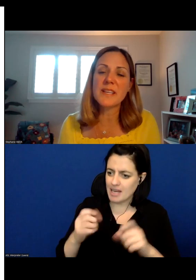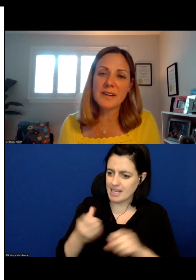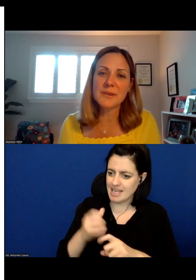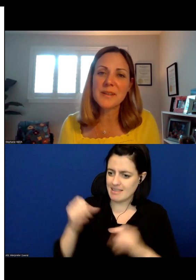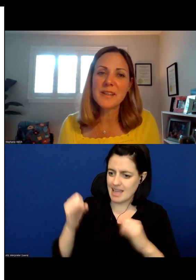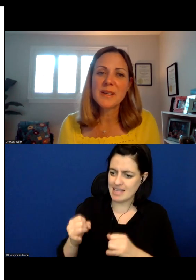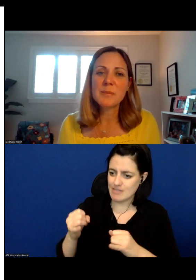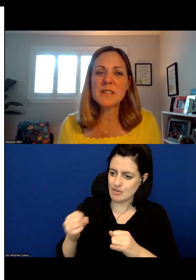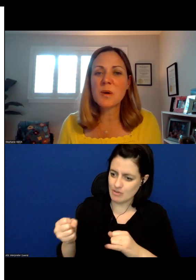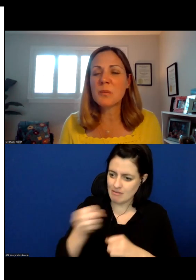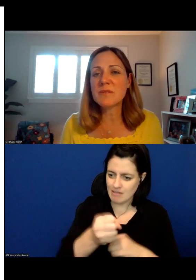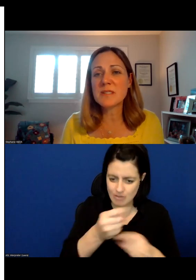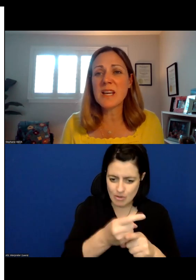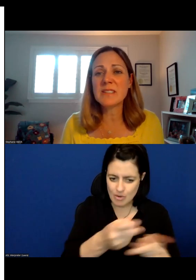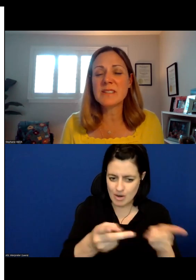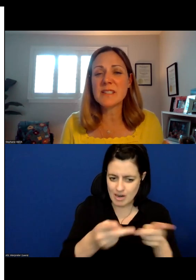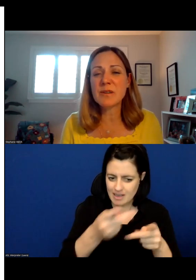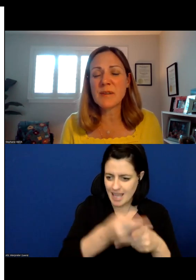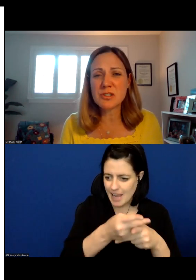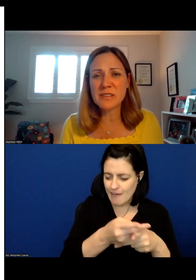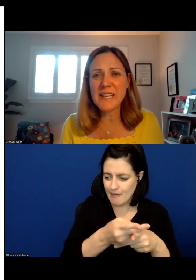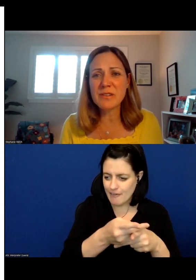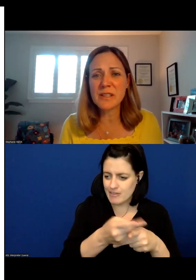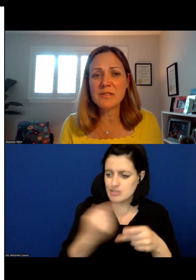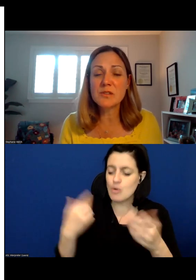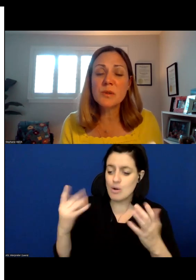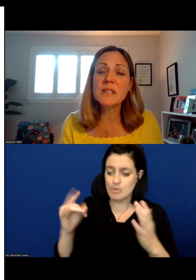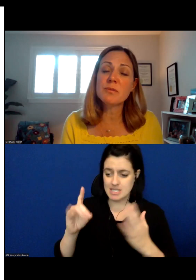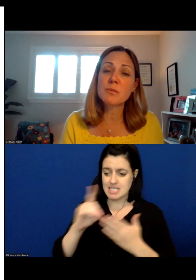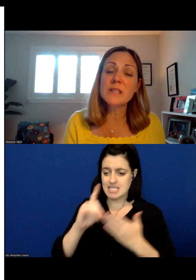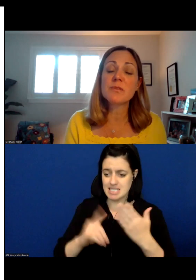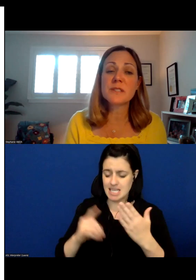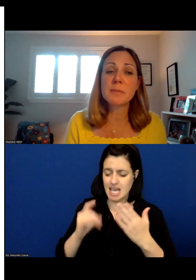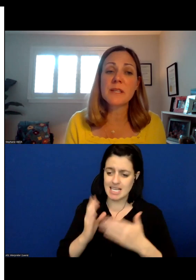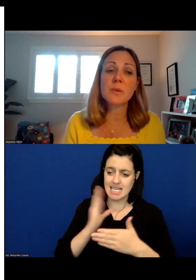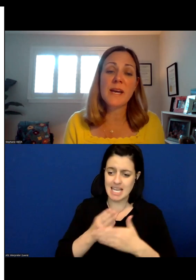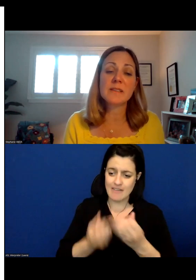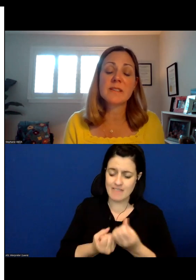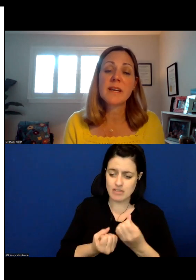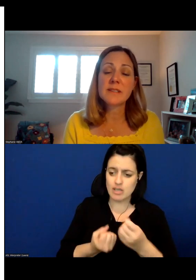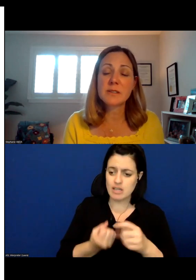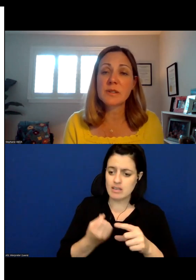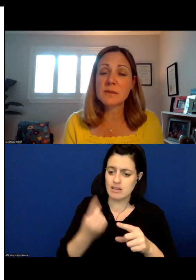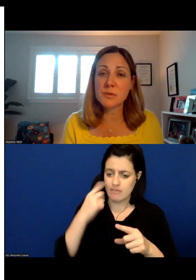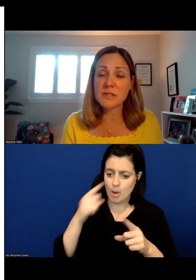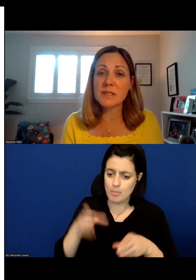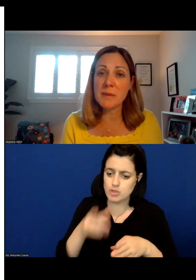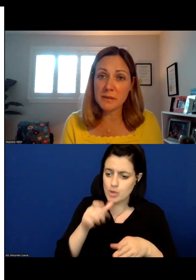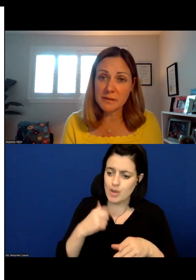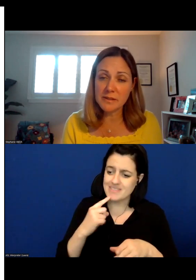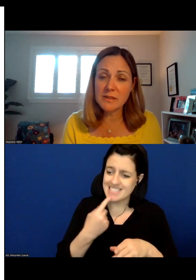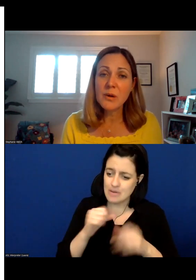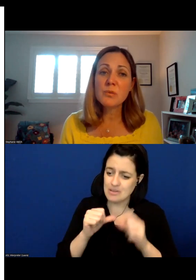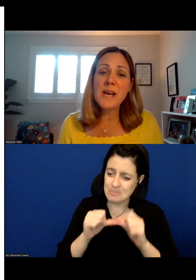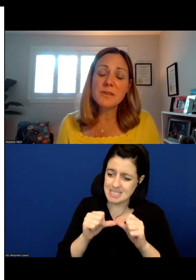to the right care. Because what we've designed is an intervention on the other end that's really for somebody who has a serious and persistent